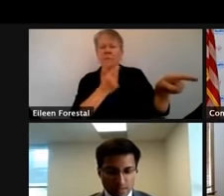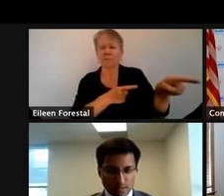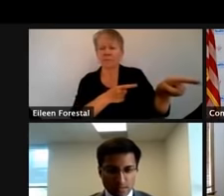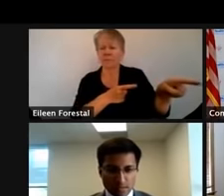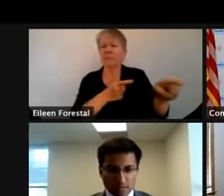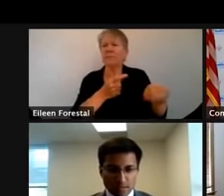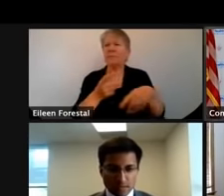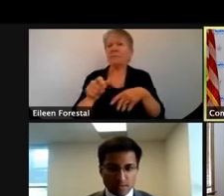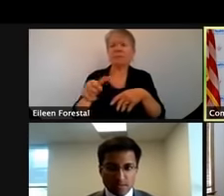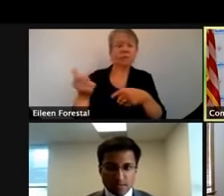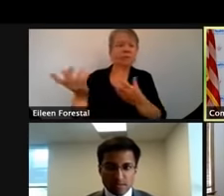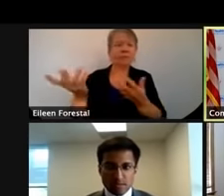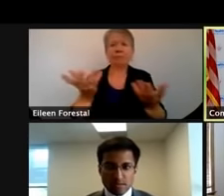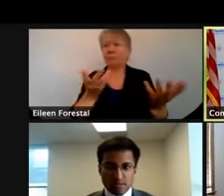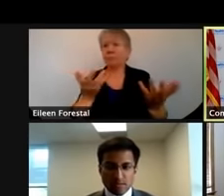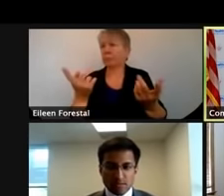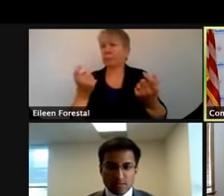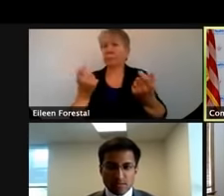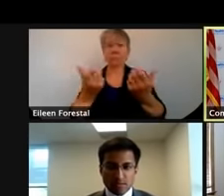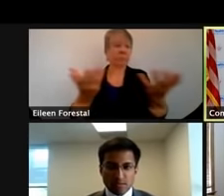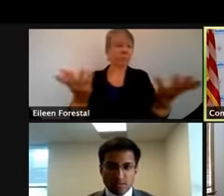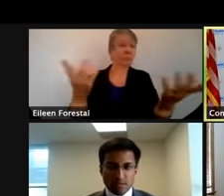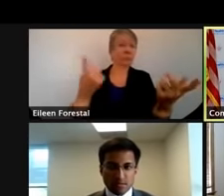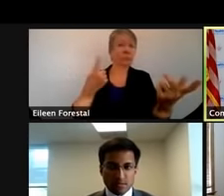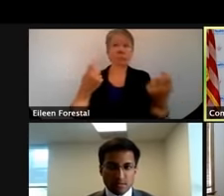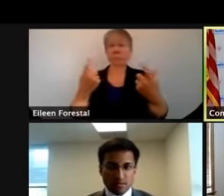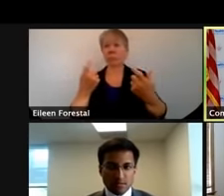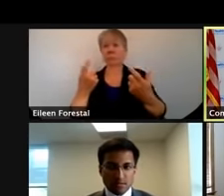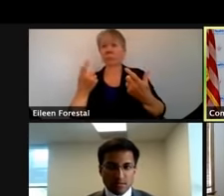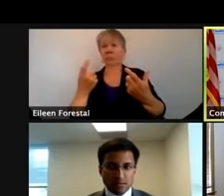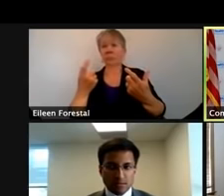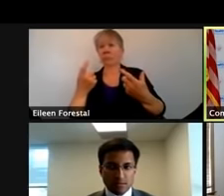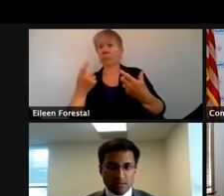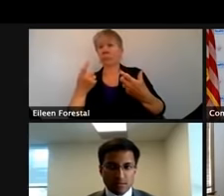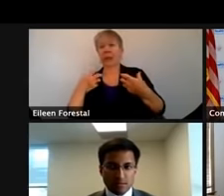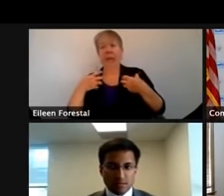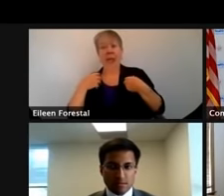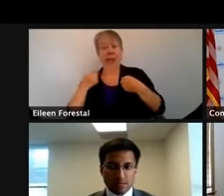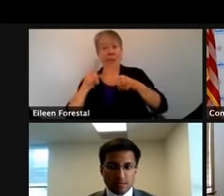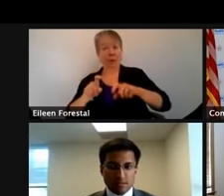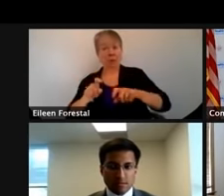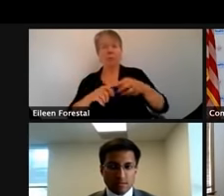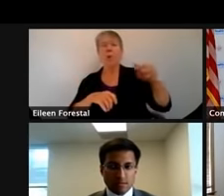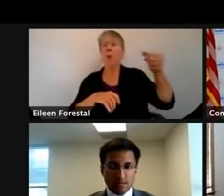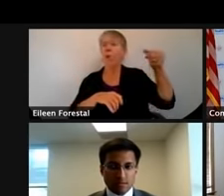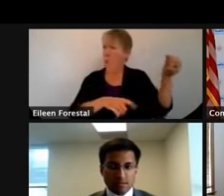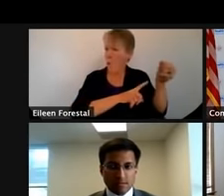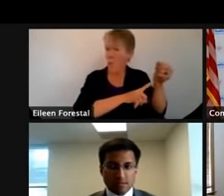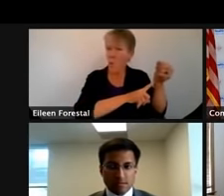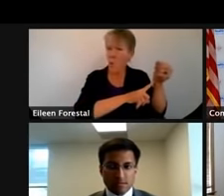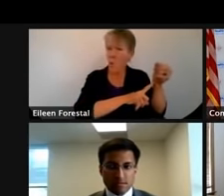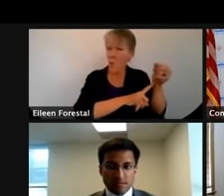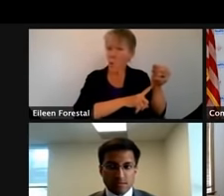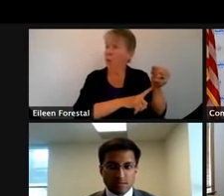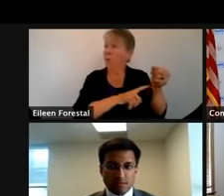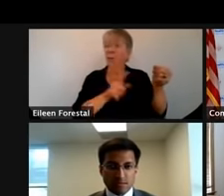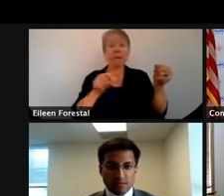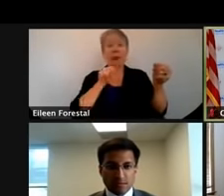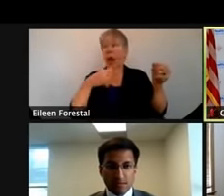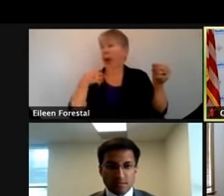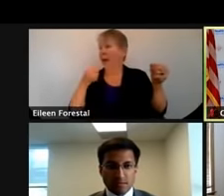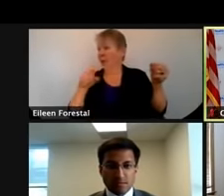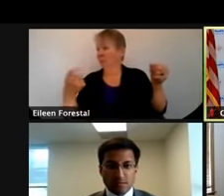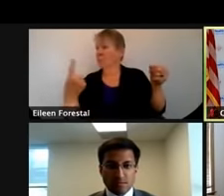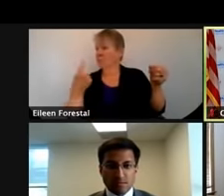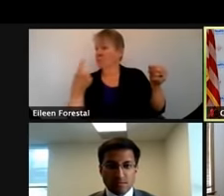hold off. Give us some non-health, and we'll get back once Judy's back on her feet. Does